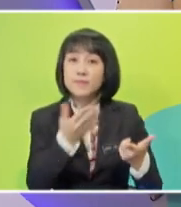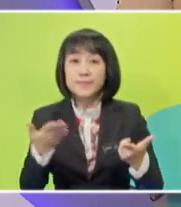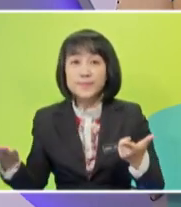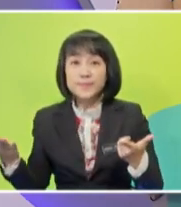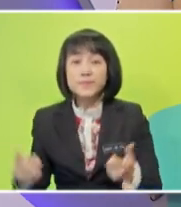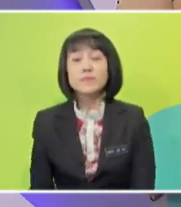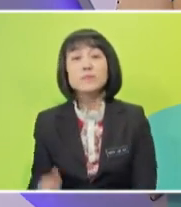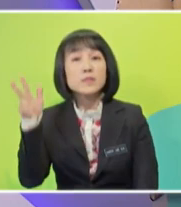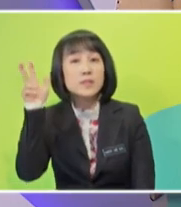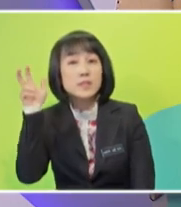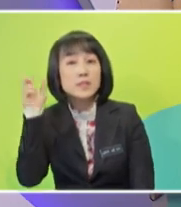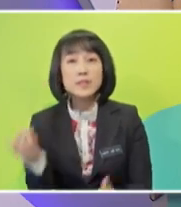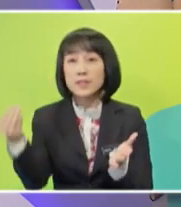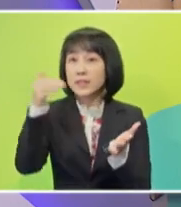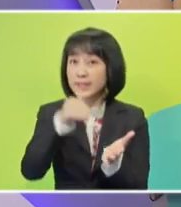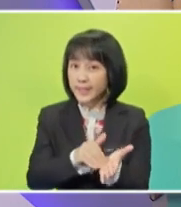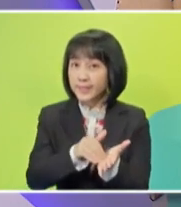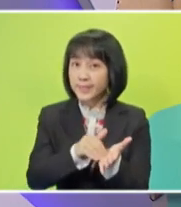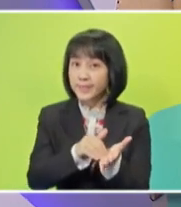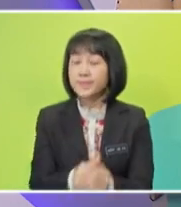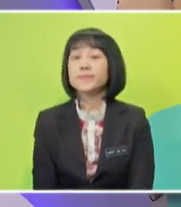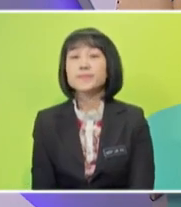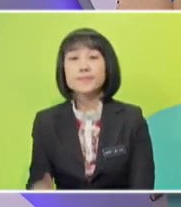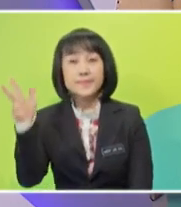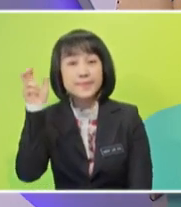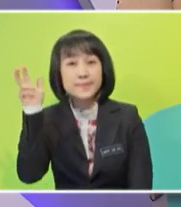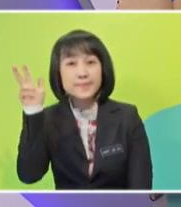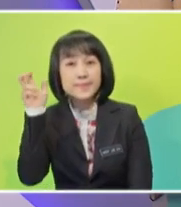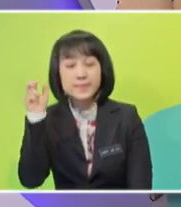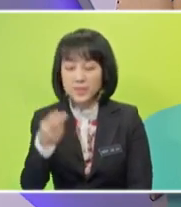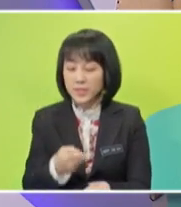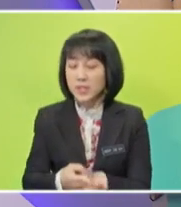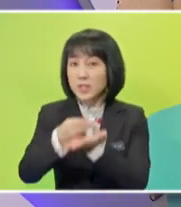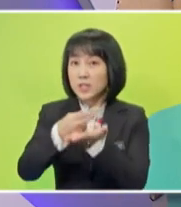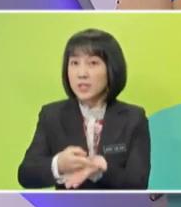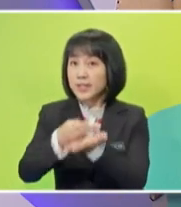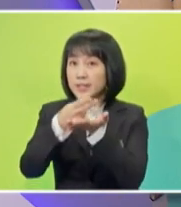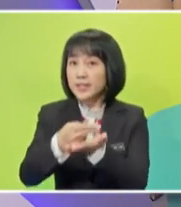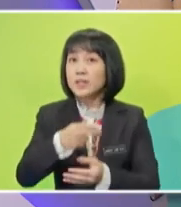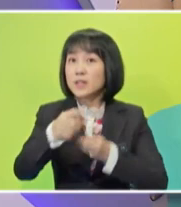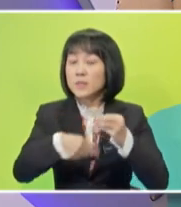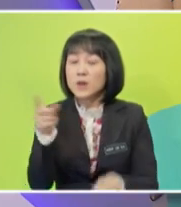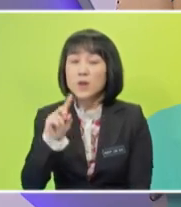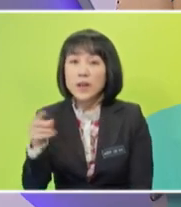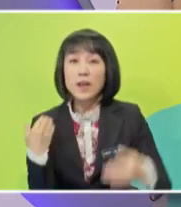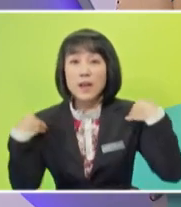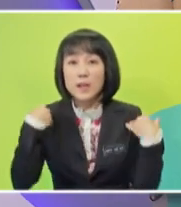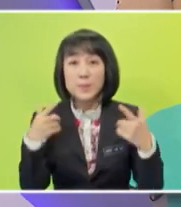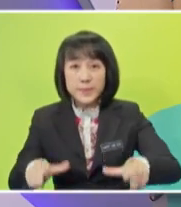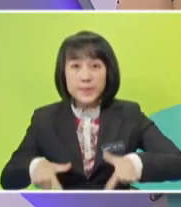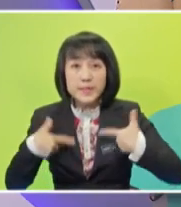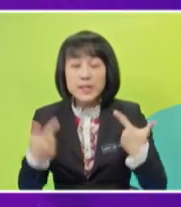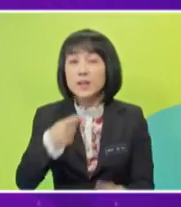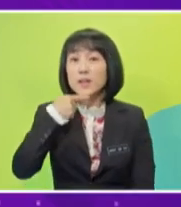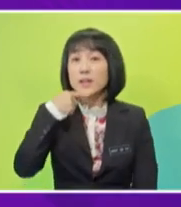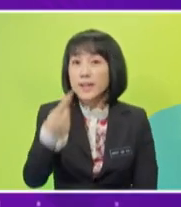you're going to listen again, but this time you're going to listen to hints about where an animal lives and you have to state the names